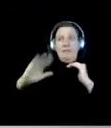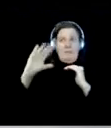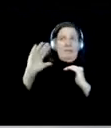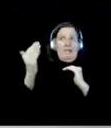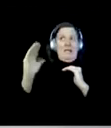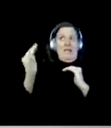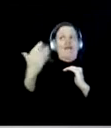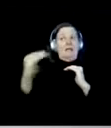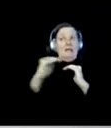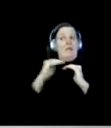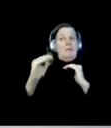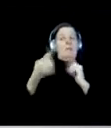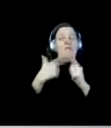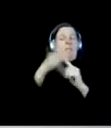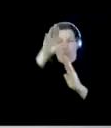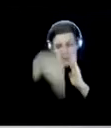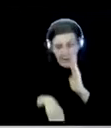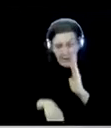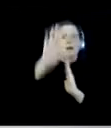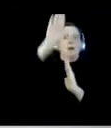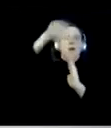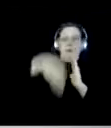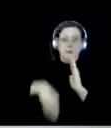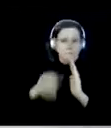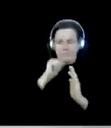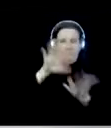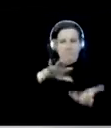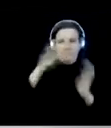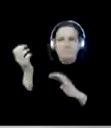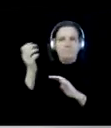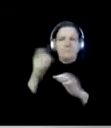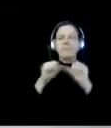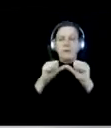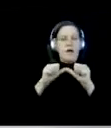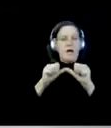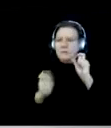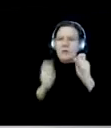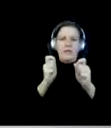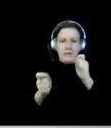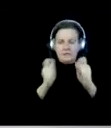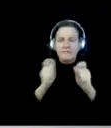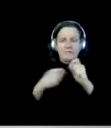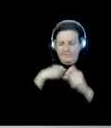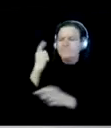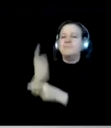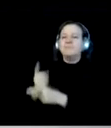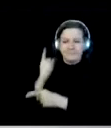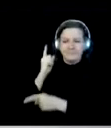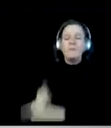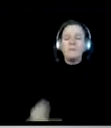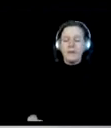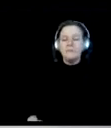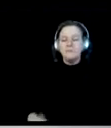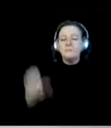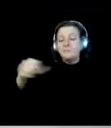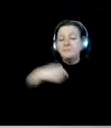they aren't, and then they firm up again, and then it's just constantly back and forth. yeah, and I think it's